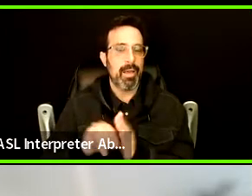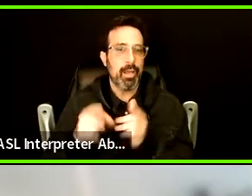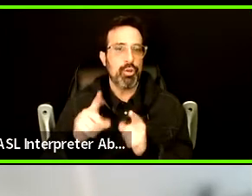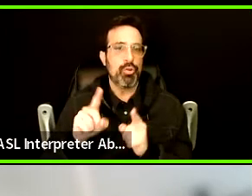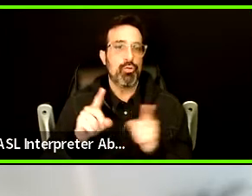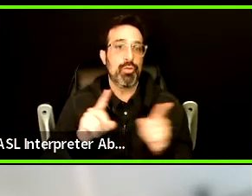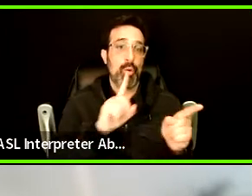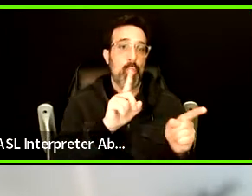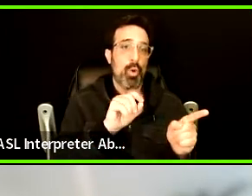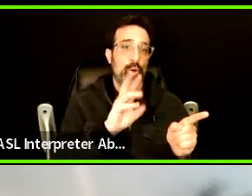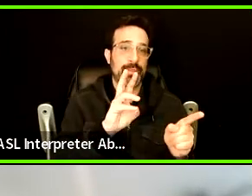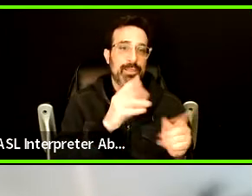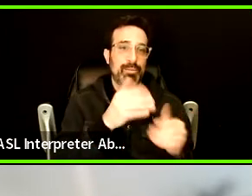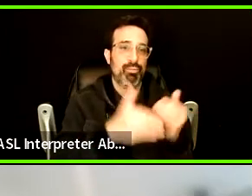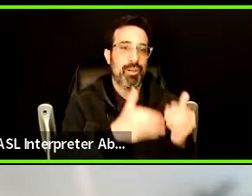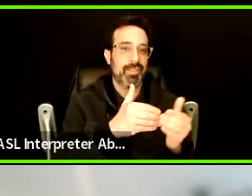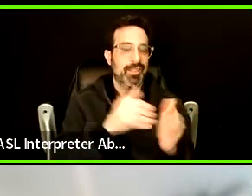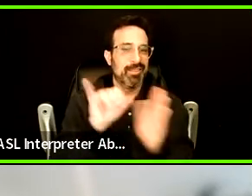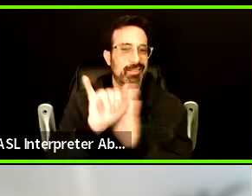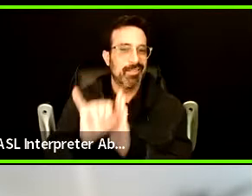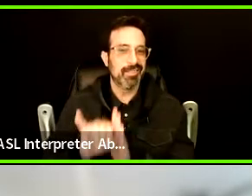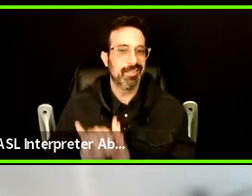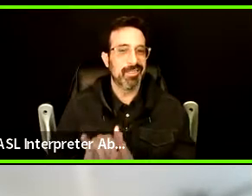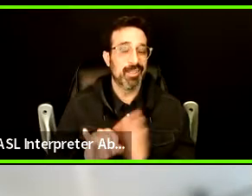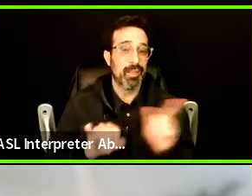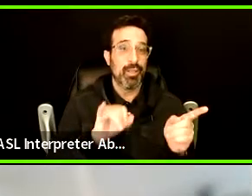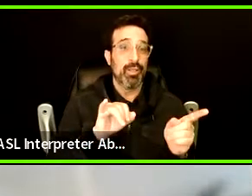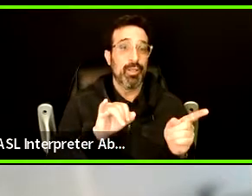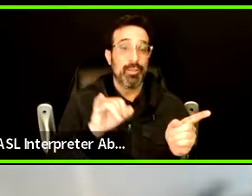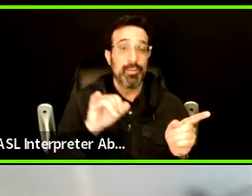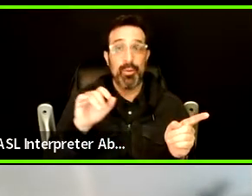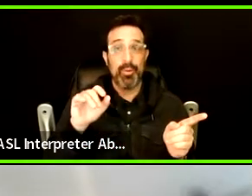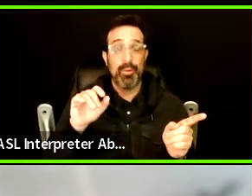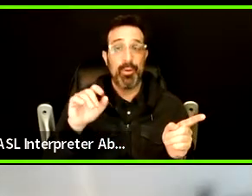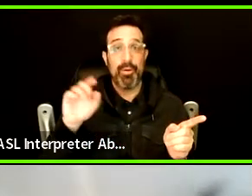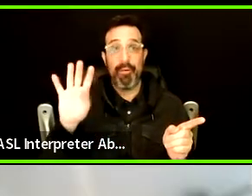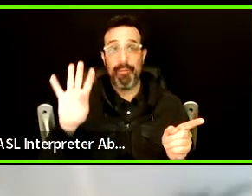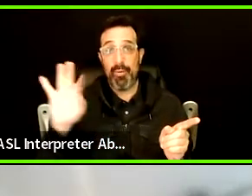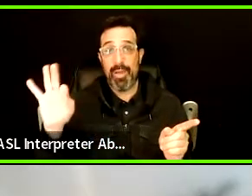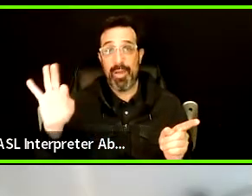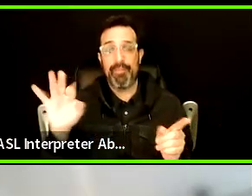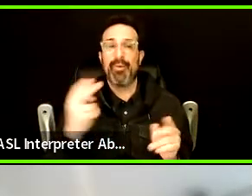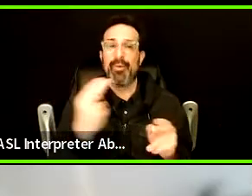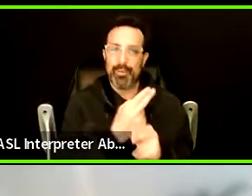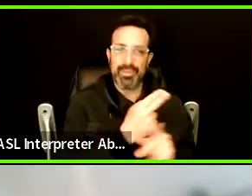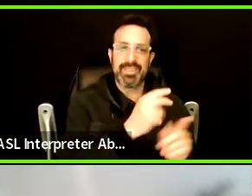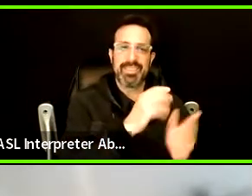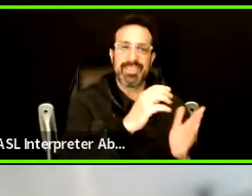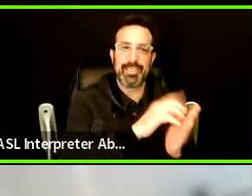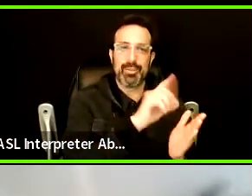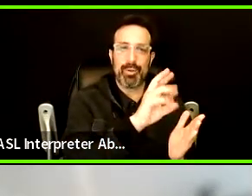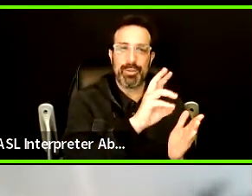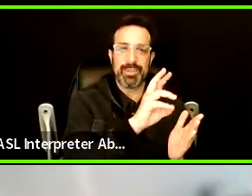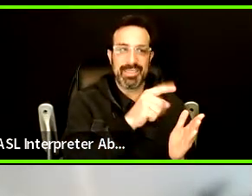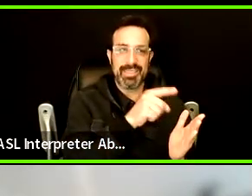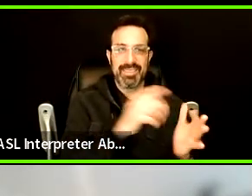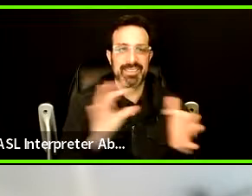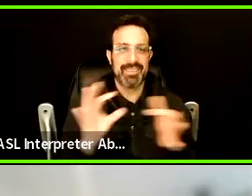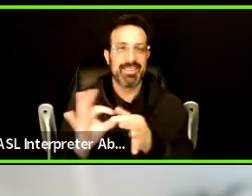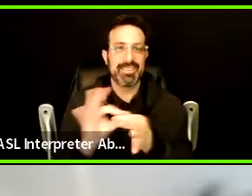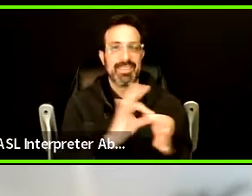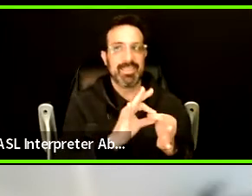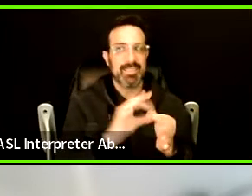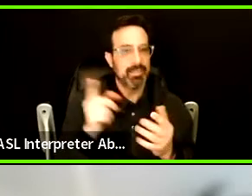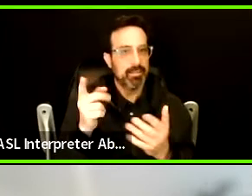106 process. So Section 4F utilizes Section 106 to identify those resources which are subject to consideration